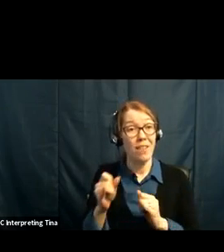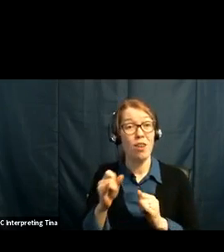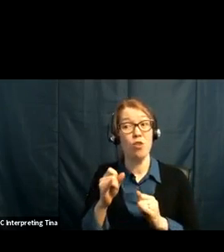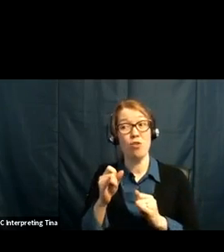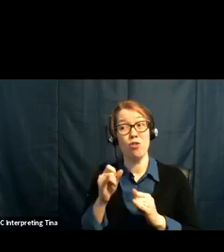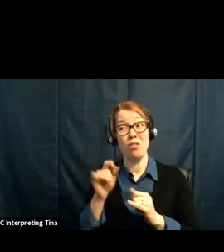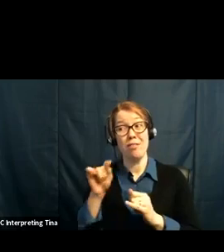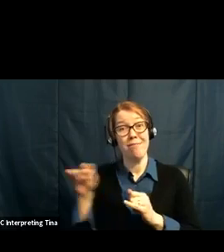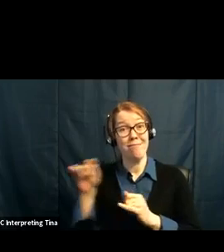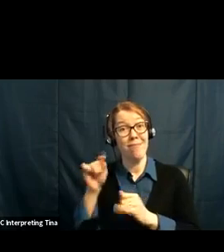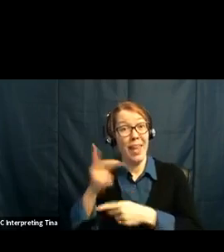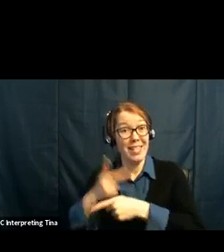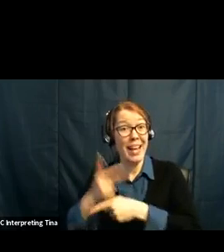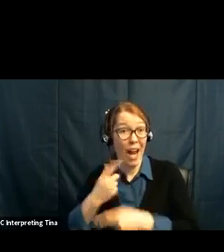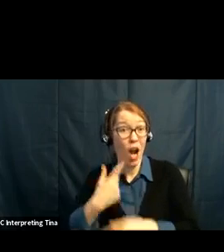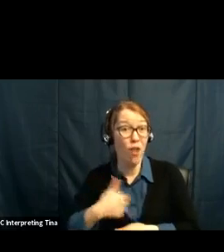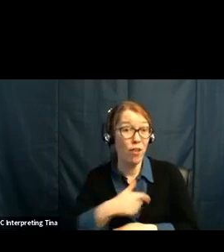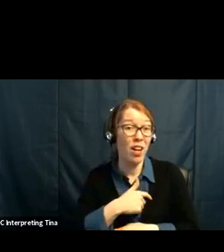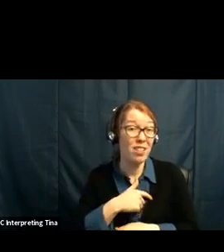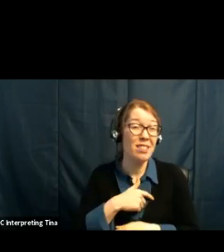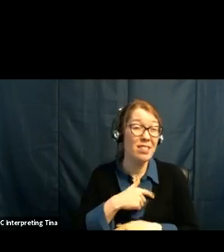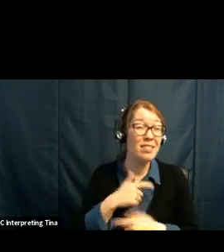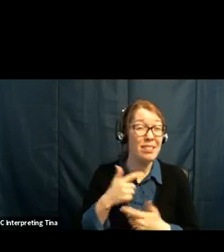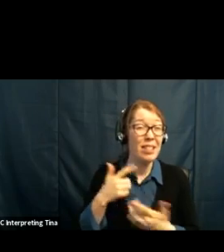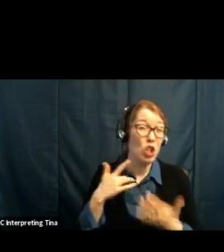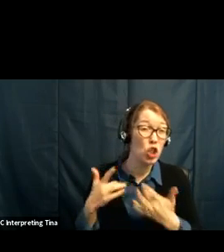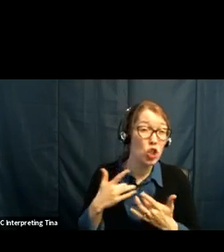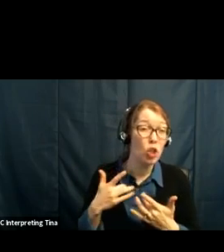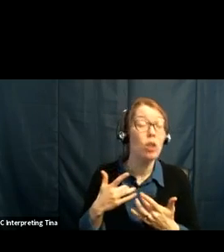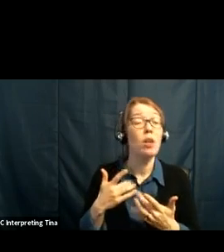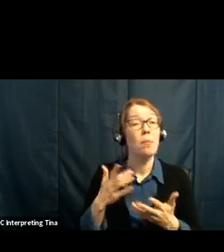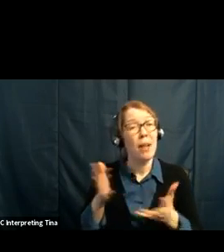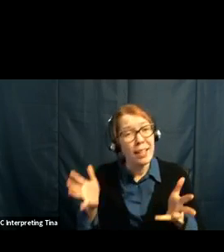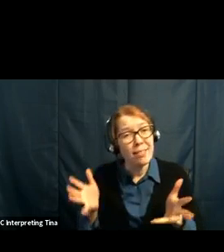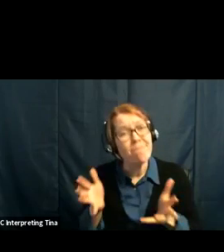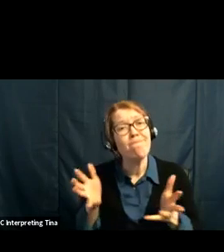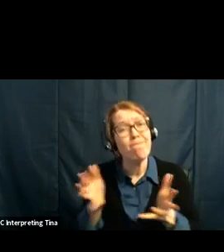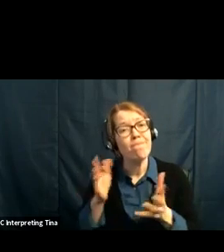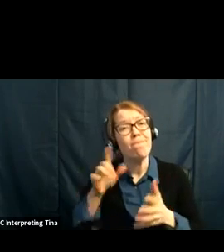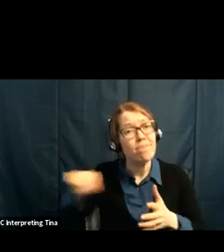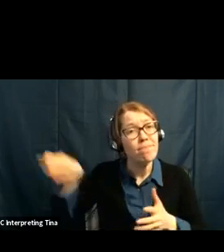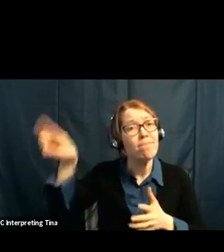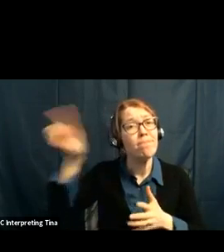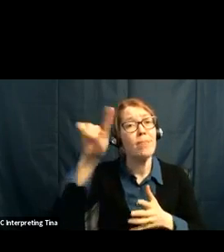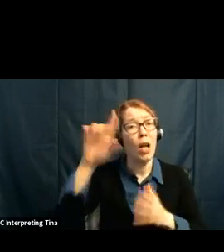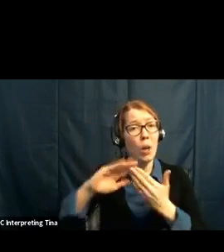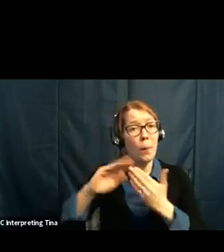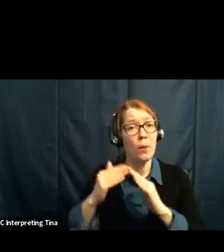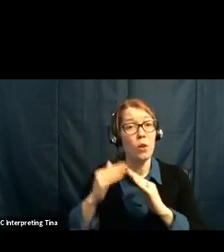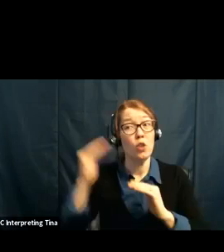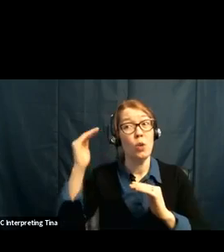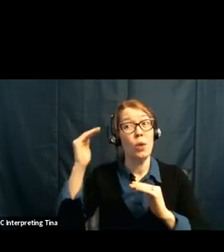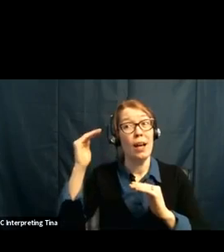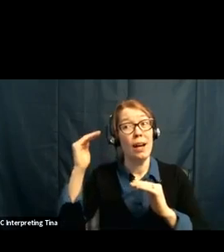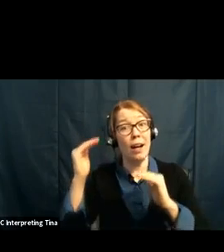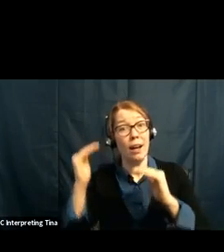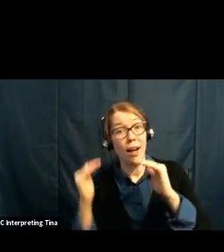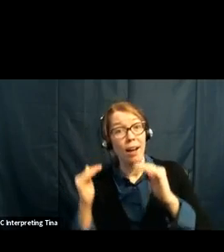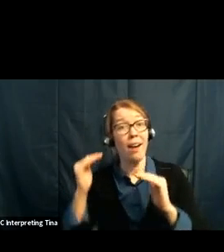us, that is a concern. And again, I urge the community that to offset